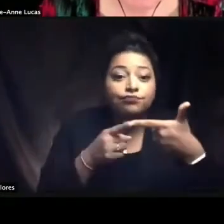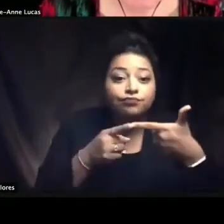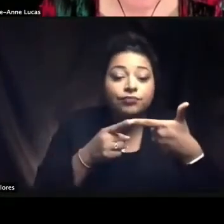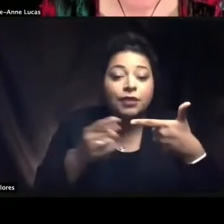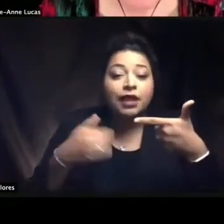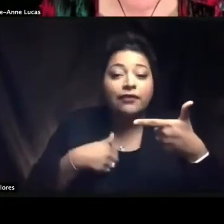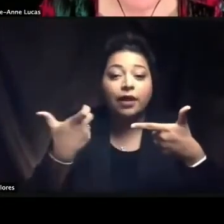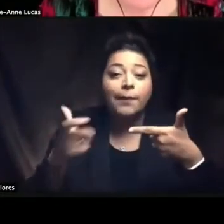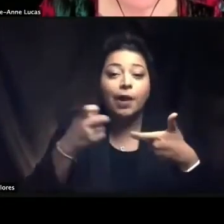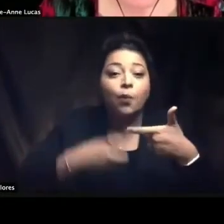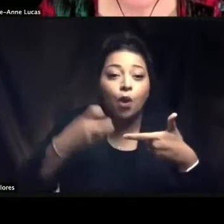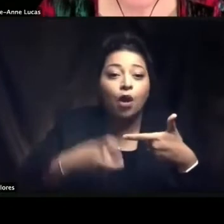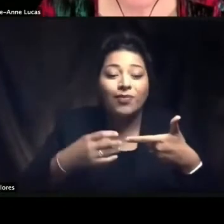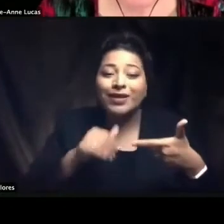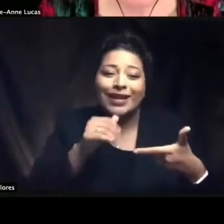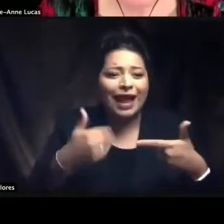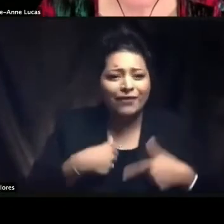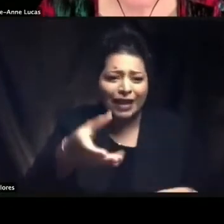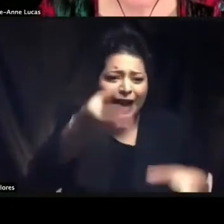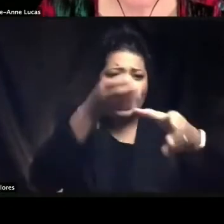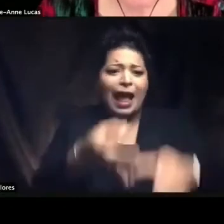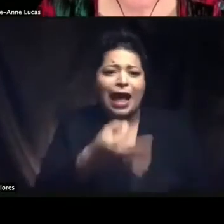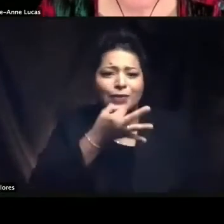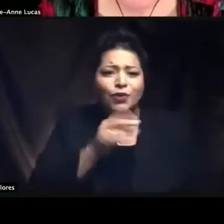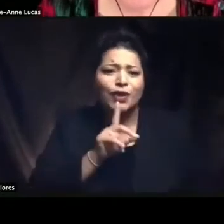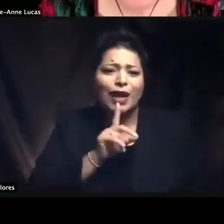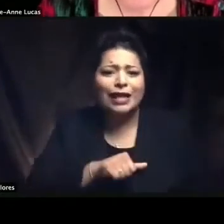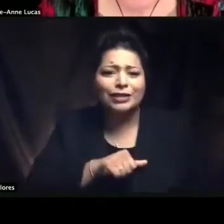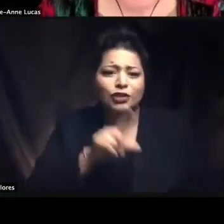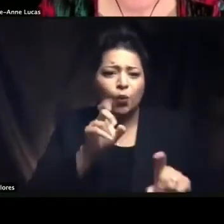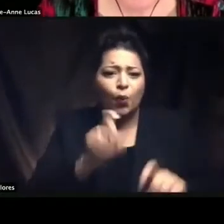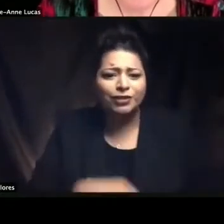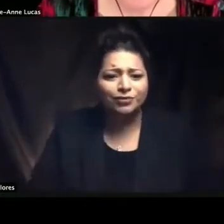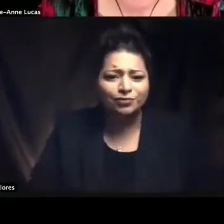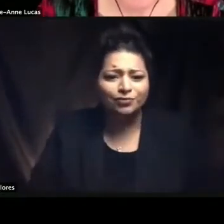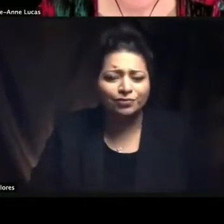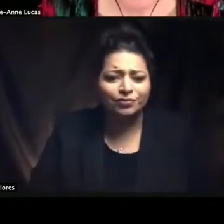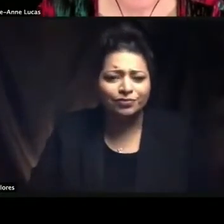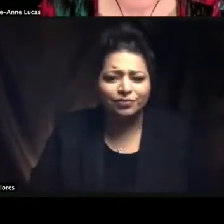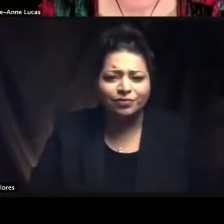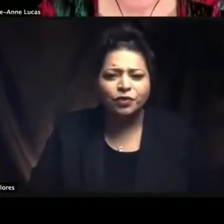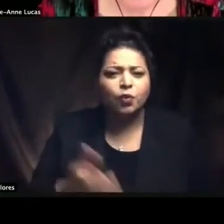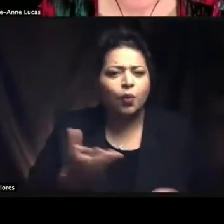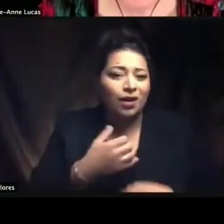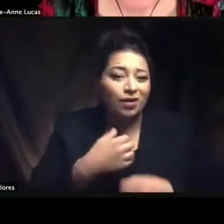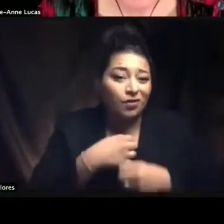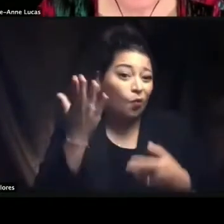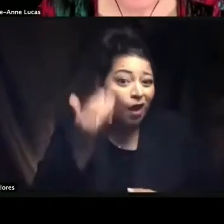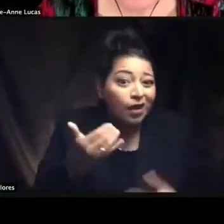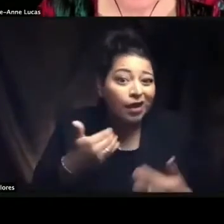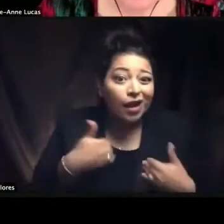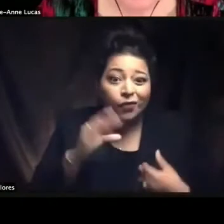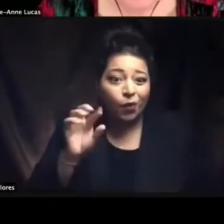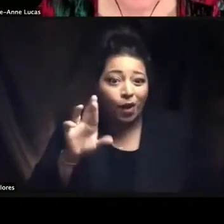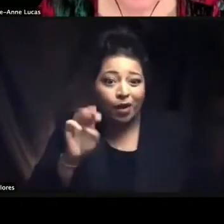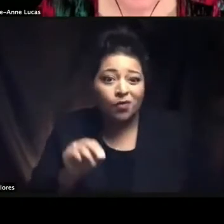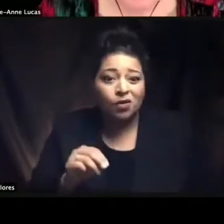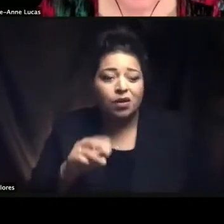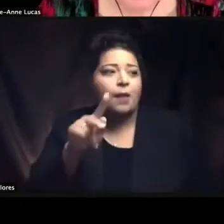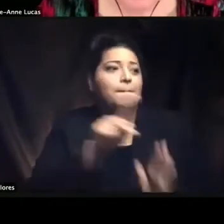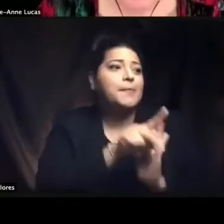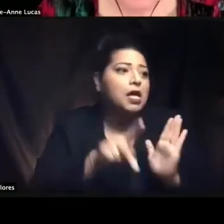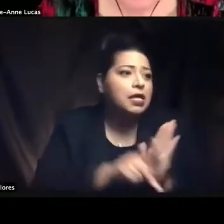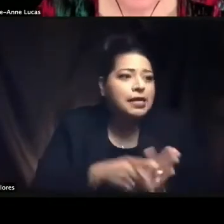have is that we do not have experts answering the questions about gang affiliation, about the root causes of crime, and the city's role in policy, budgeting,